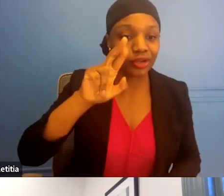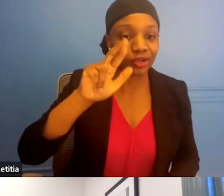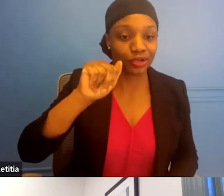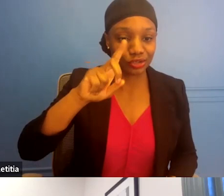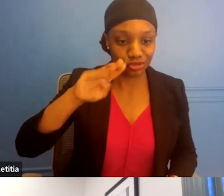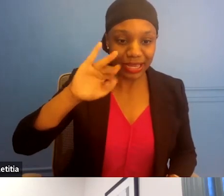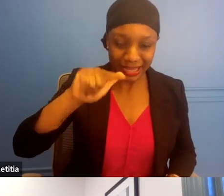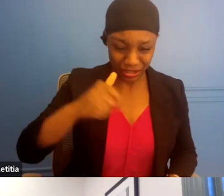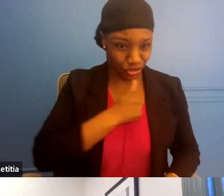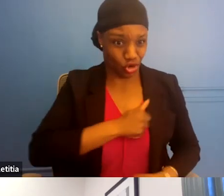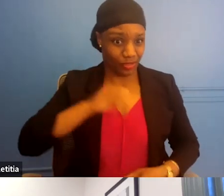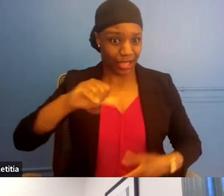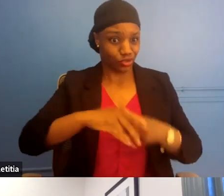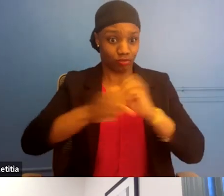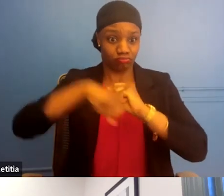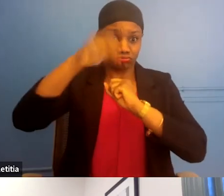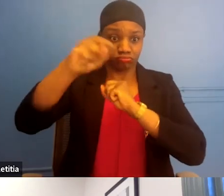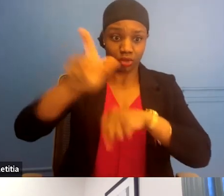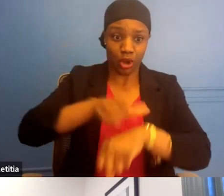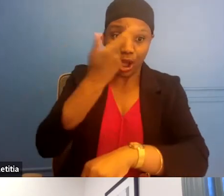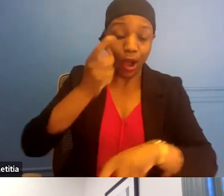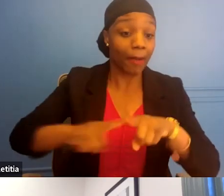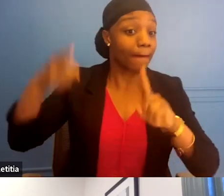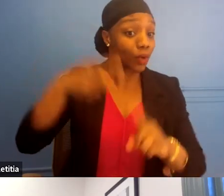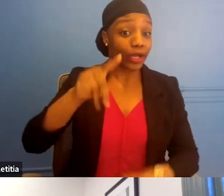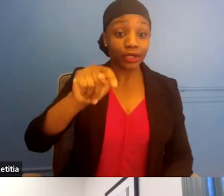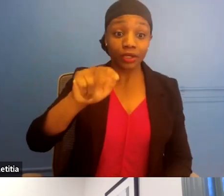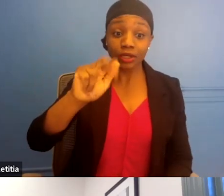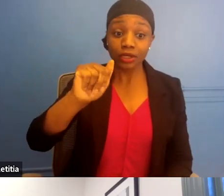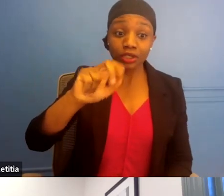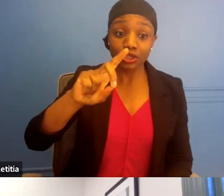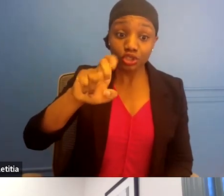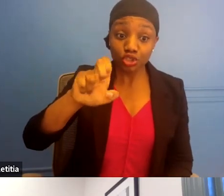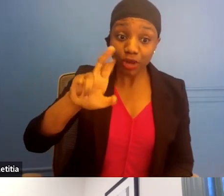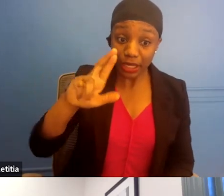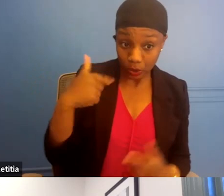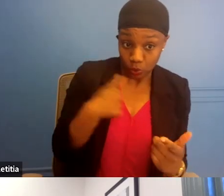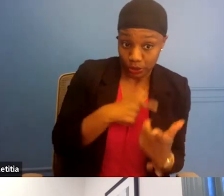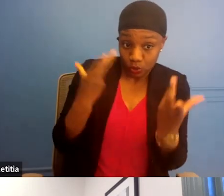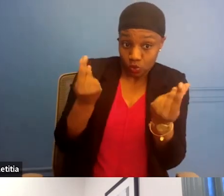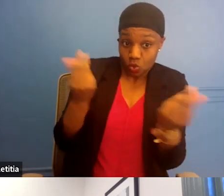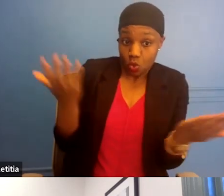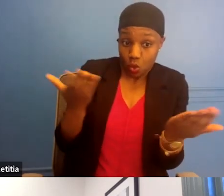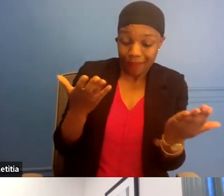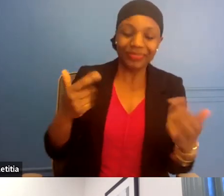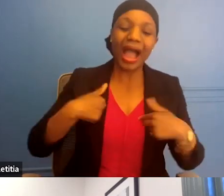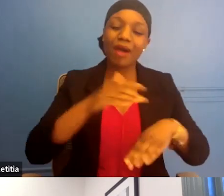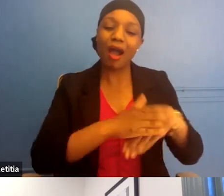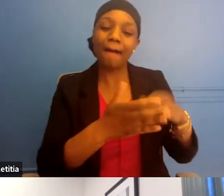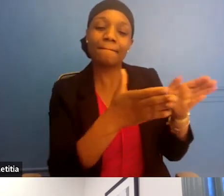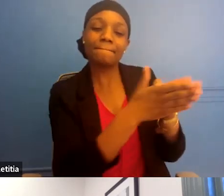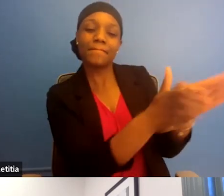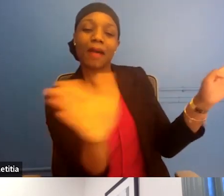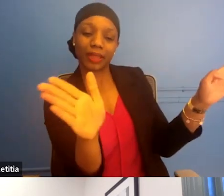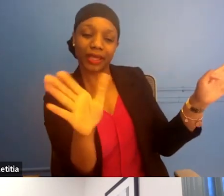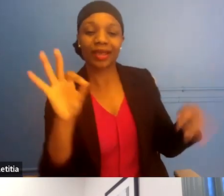was kind of a long story. But to answer your question on what does a trader do, so I work on the public space.